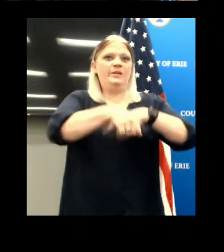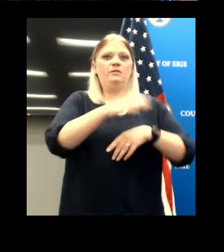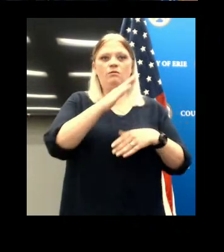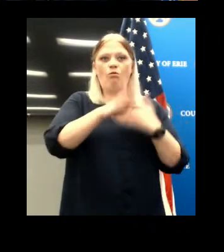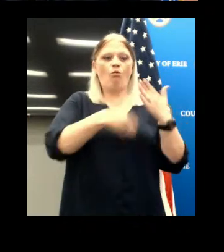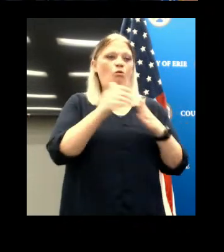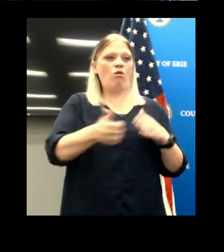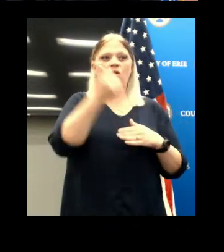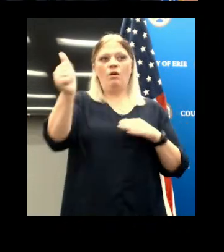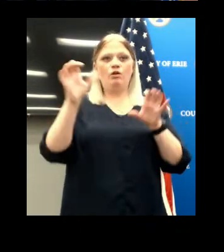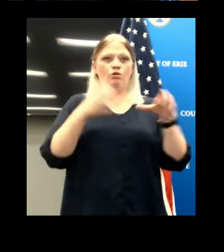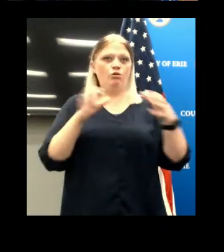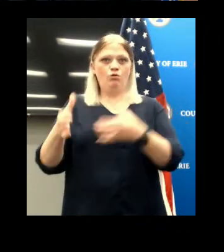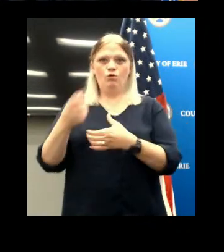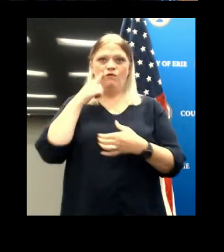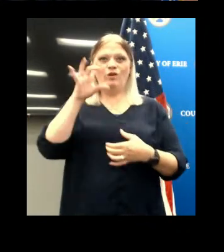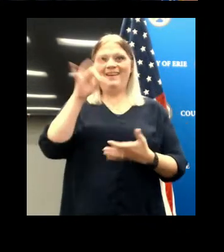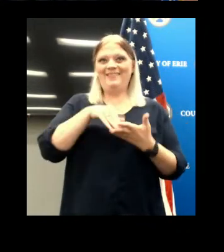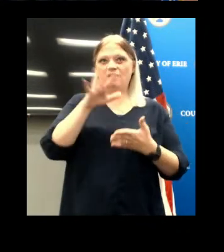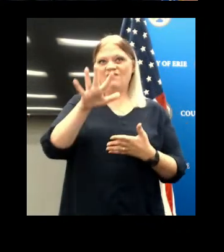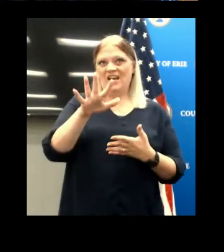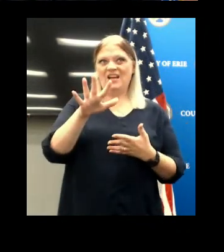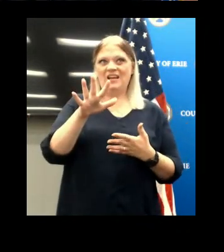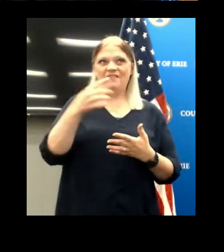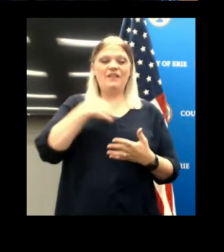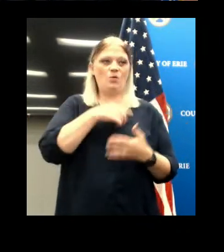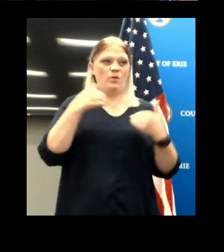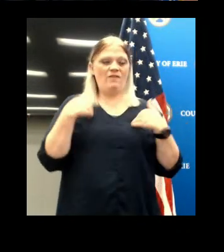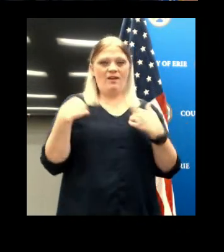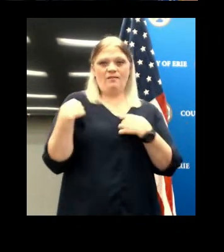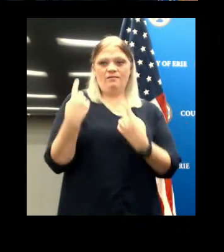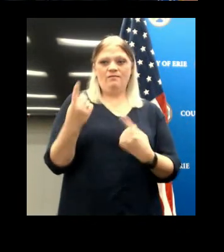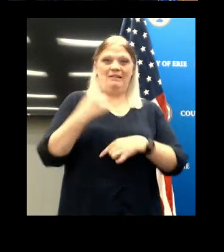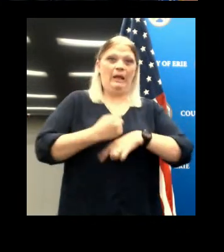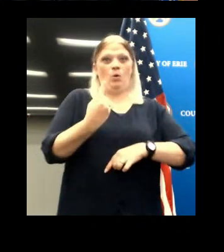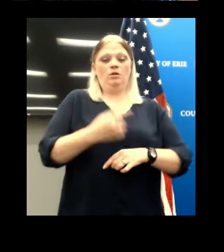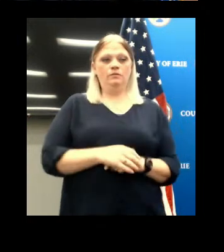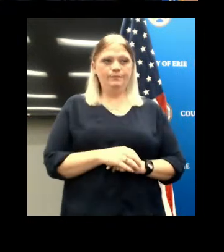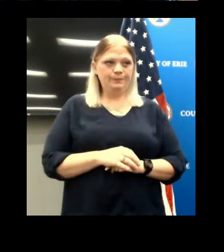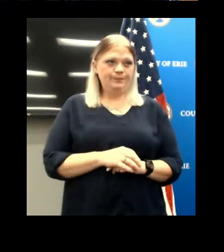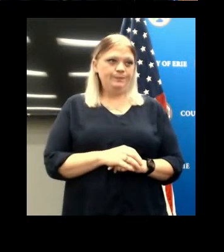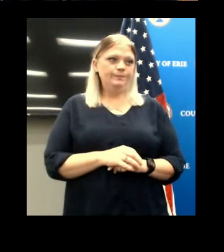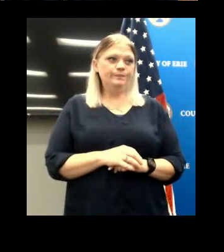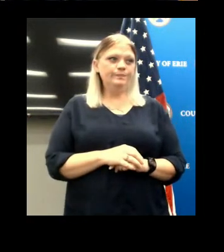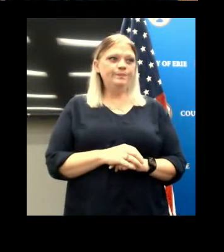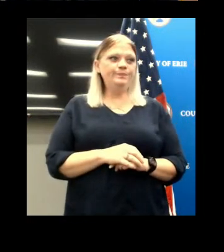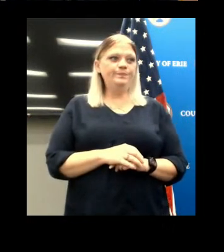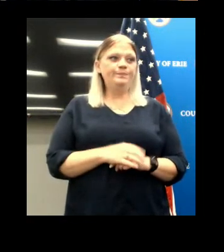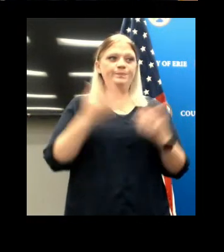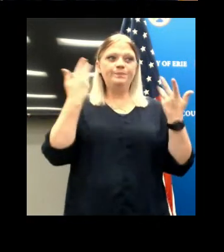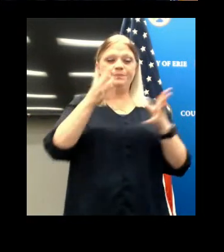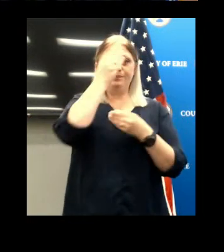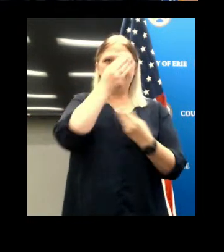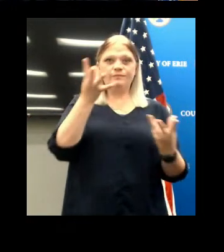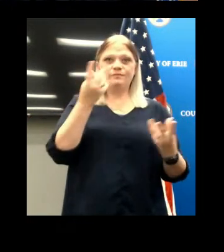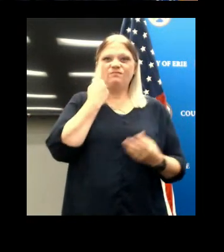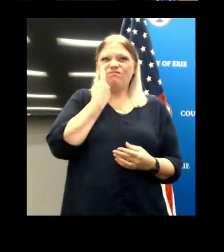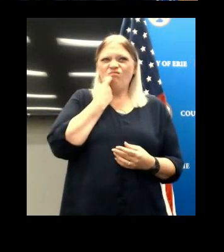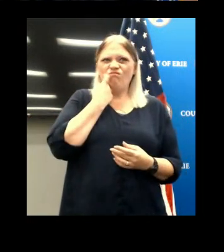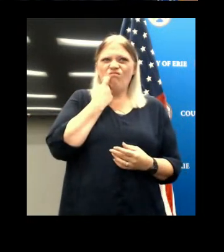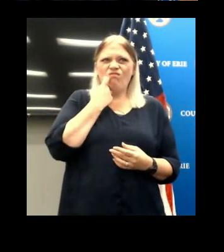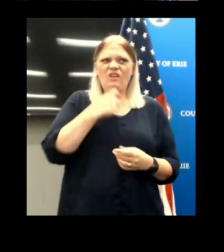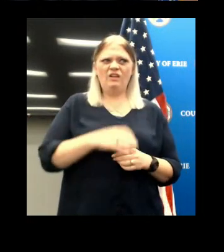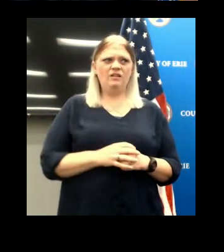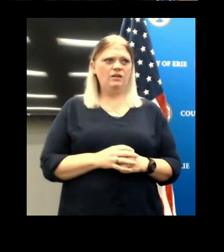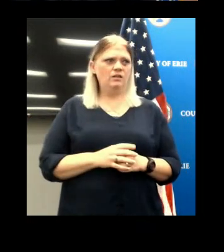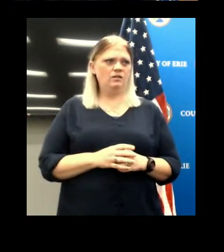this point for the 8,005 cases that we have had since day one. And as we noted just recently,